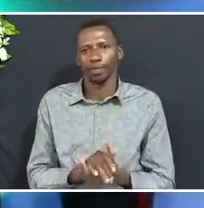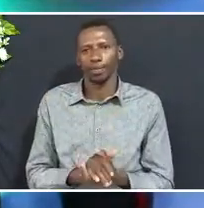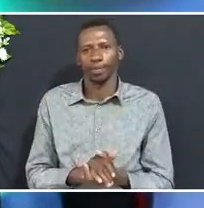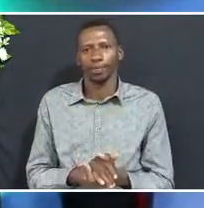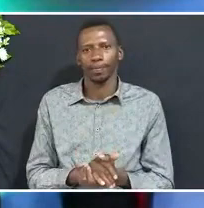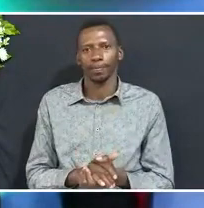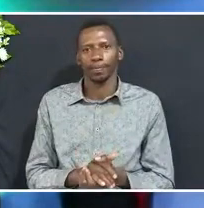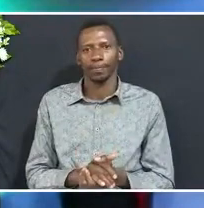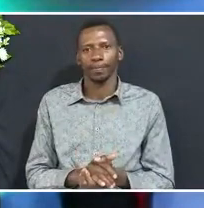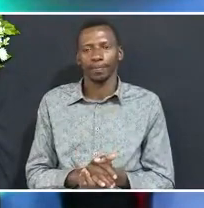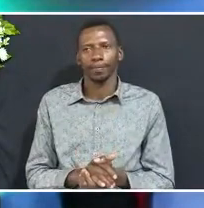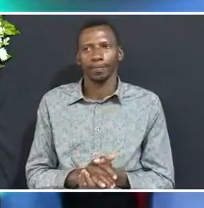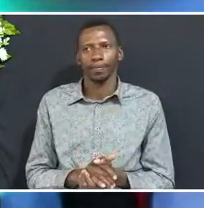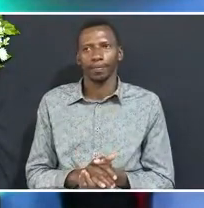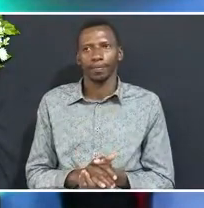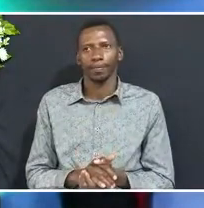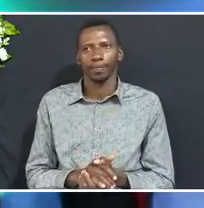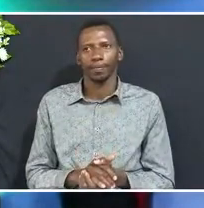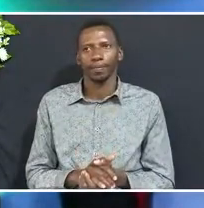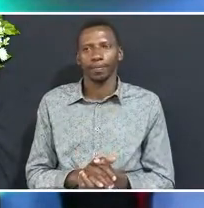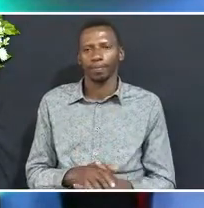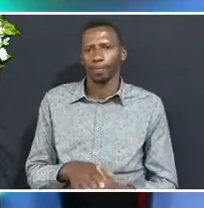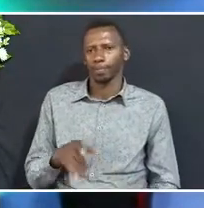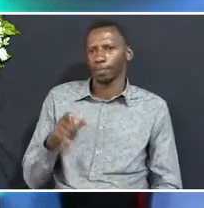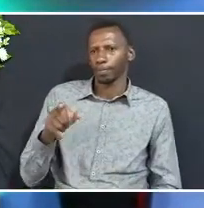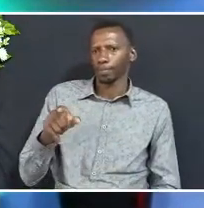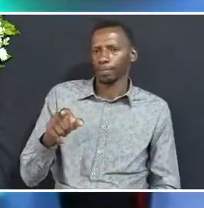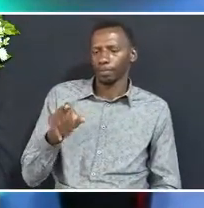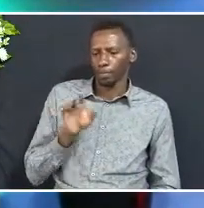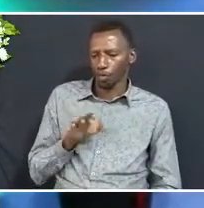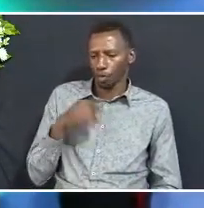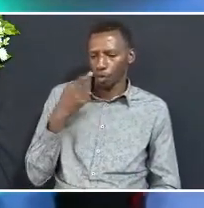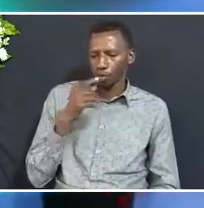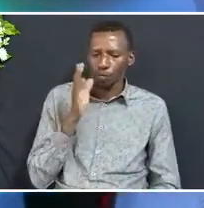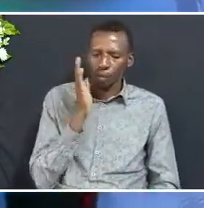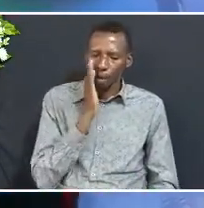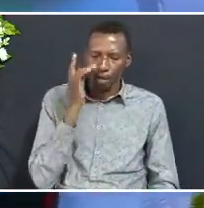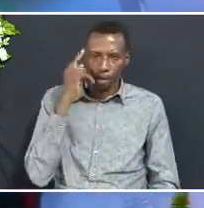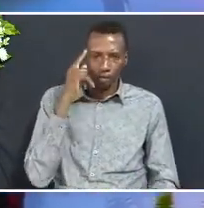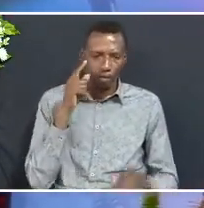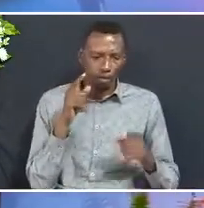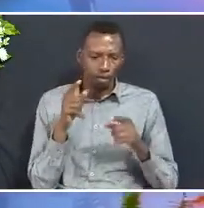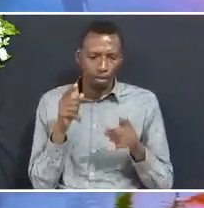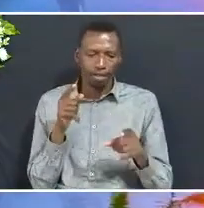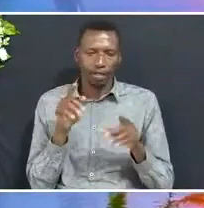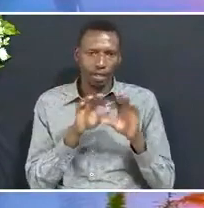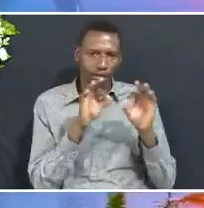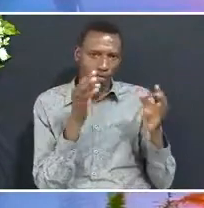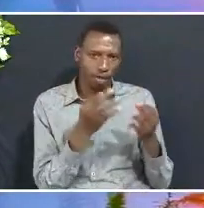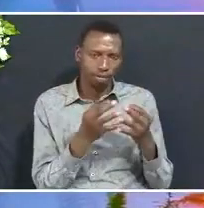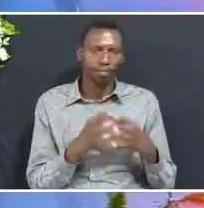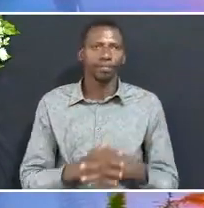So this lady, who was the mother of this particular family,